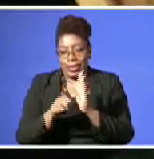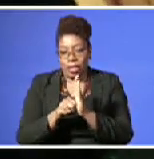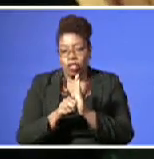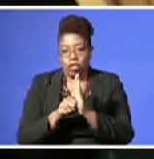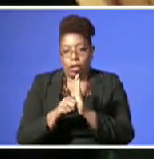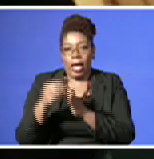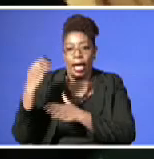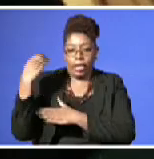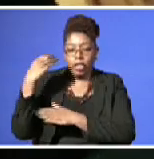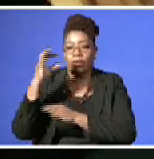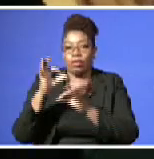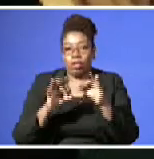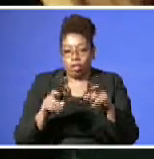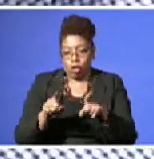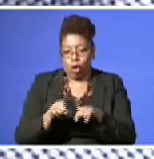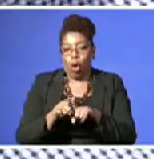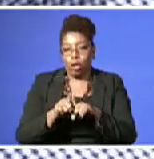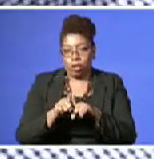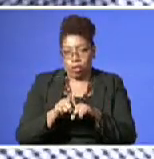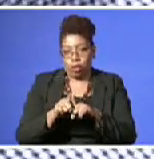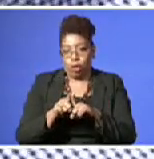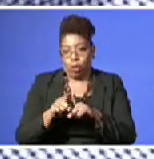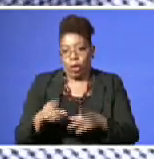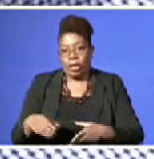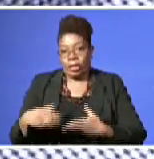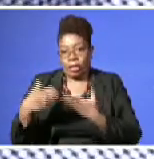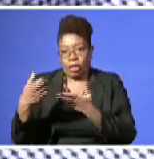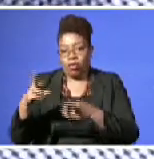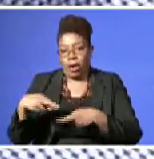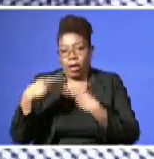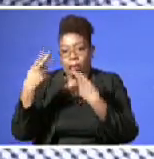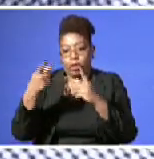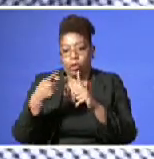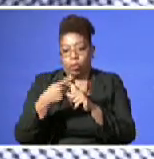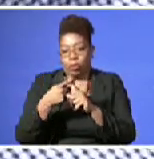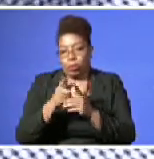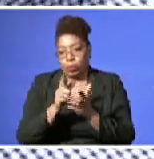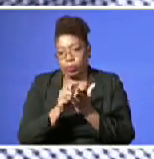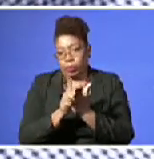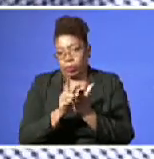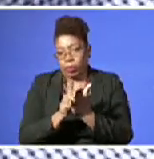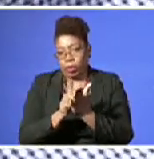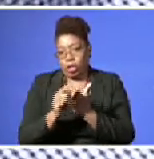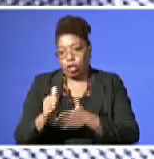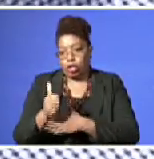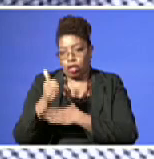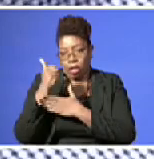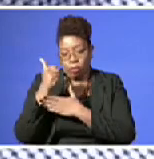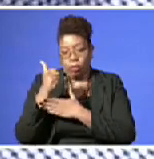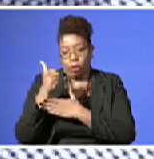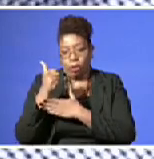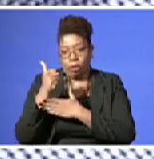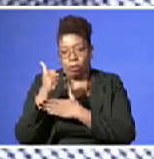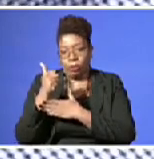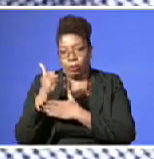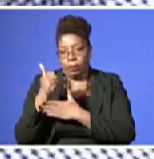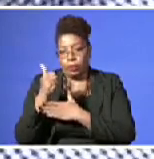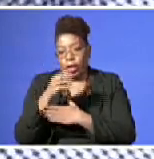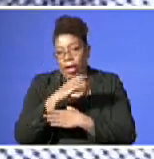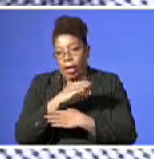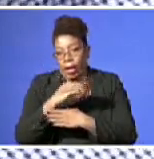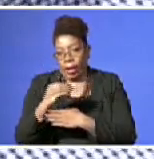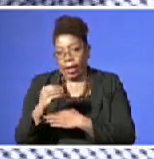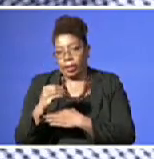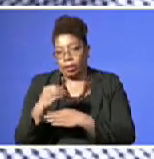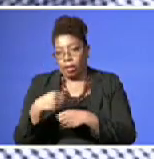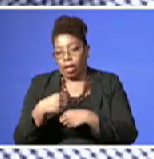Justice. And we also submitted this recommendation to the Attorney General. The Tribal Council held consultation with the Office of the Attorney